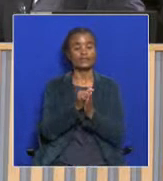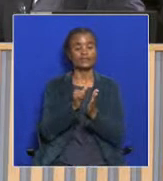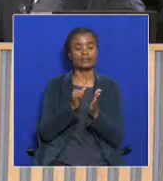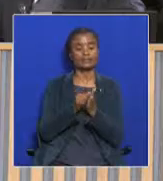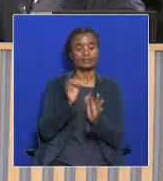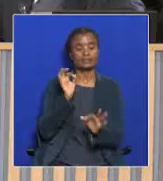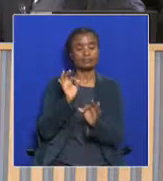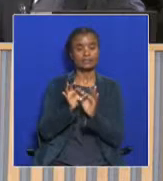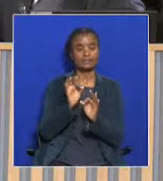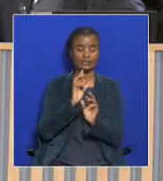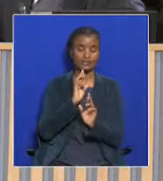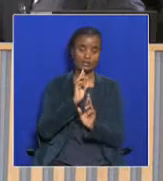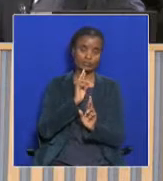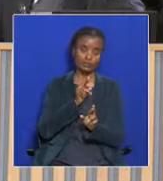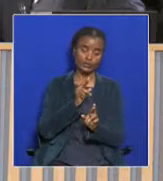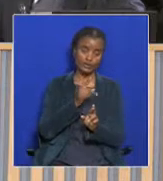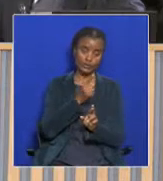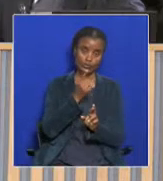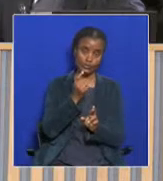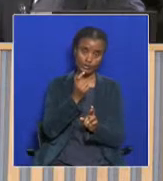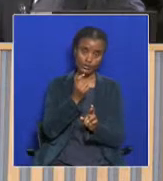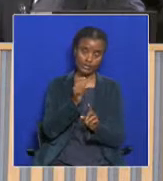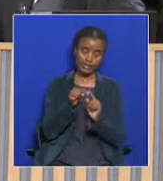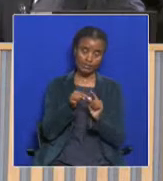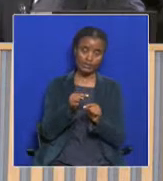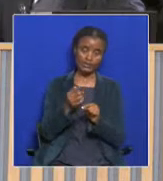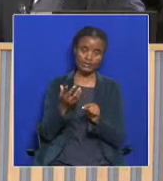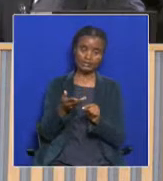the question whether this had ever been